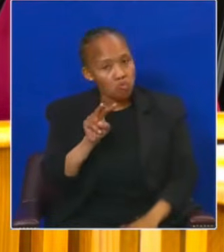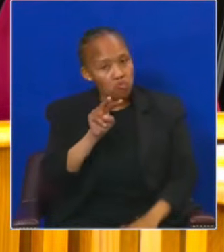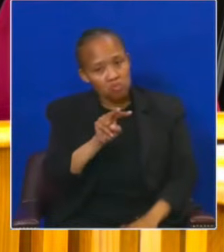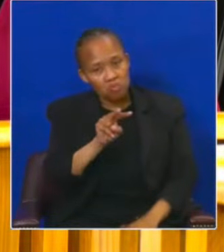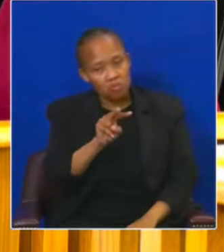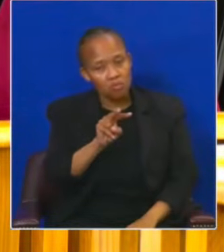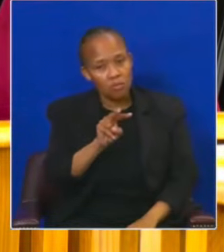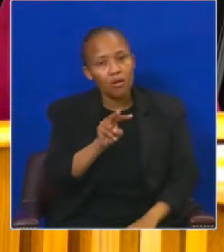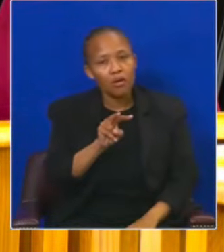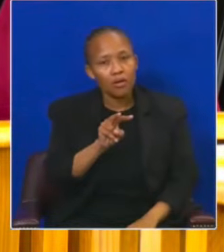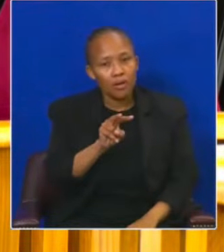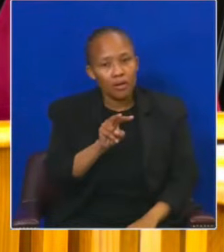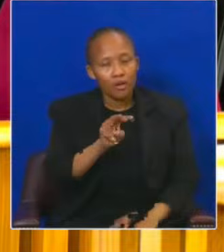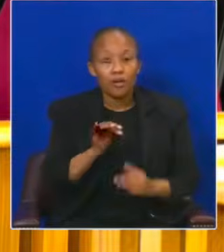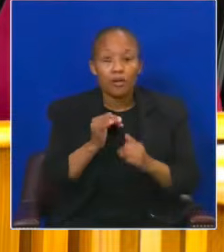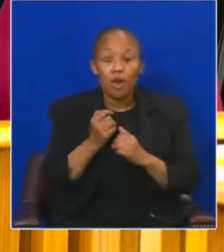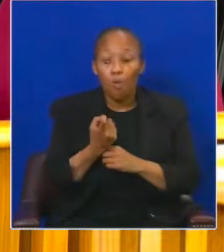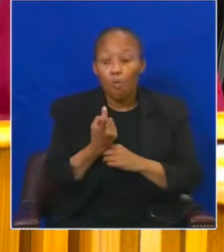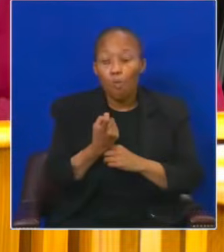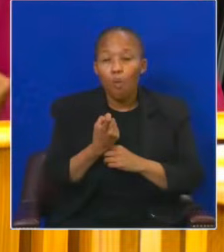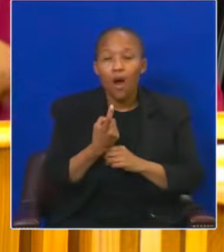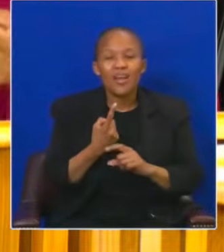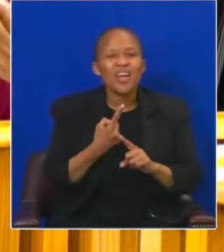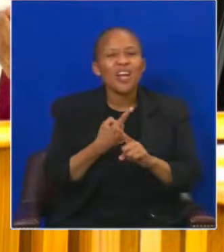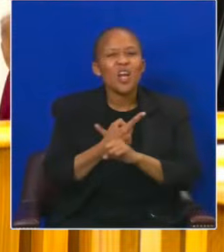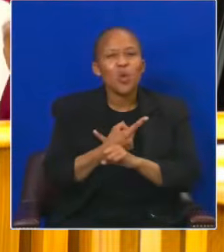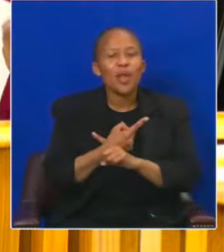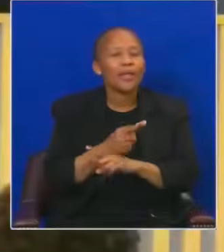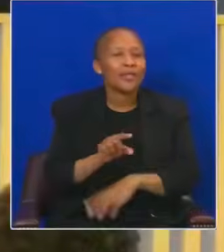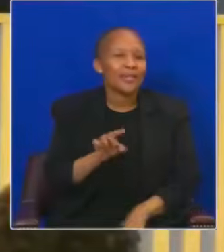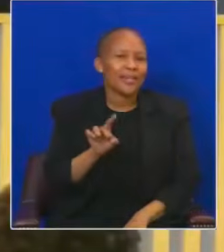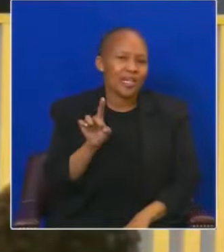One of the irregularity was the